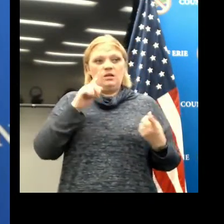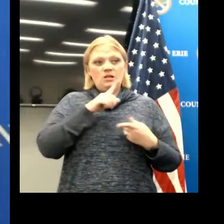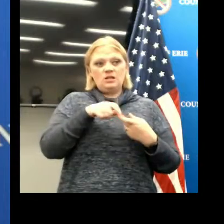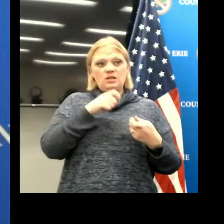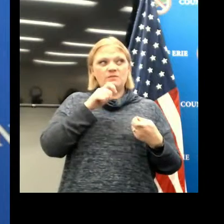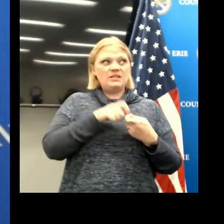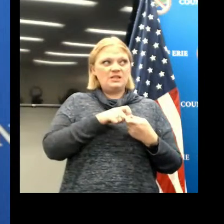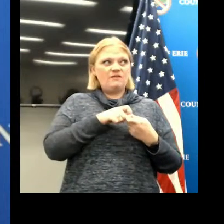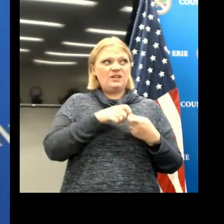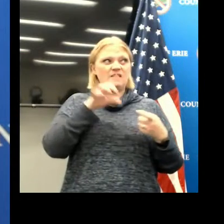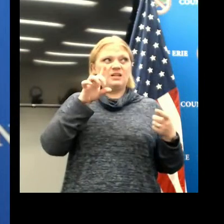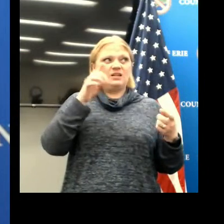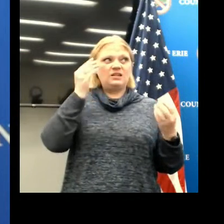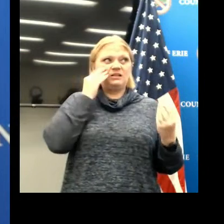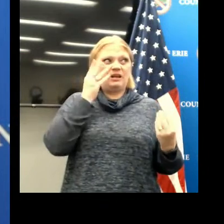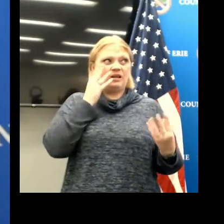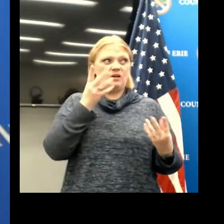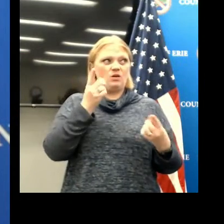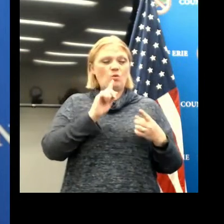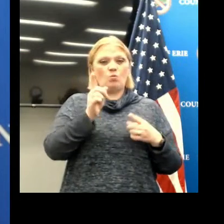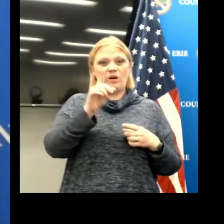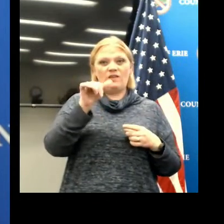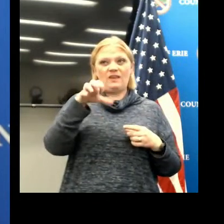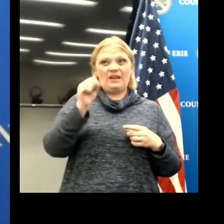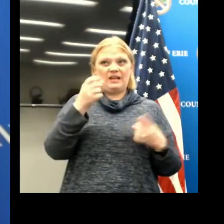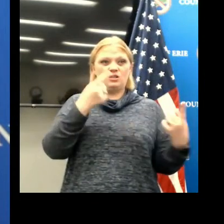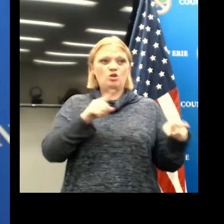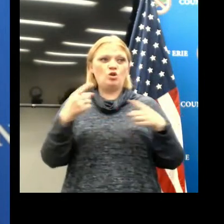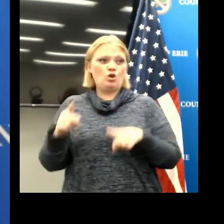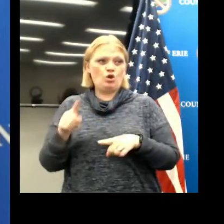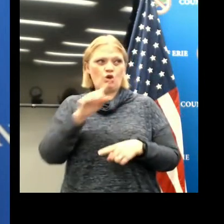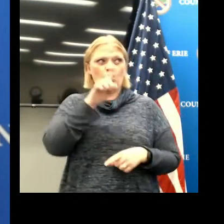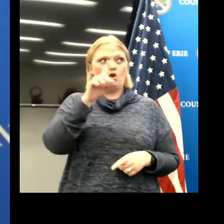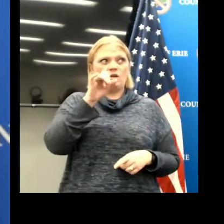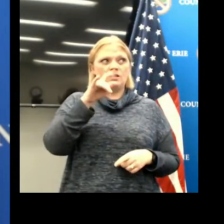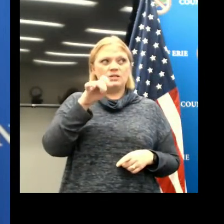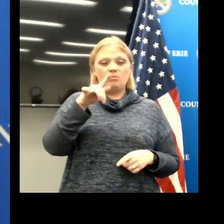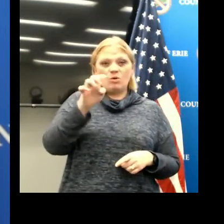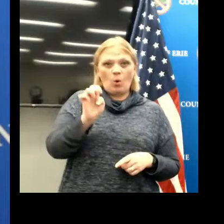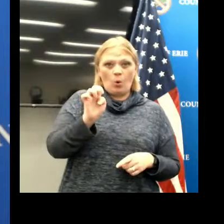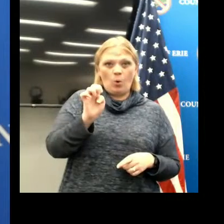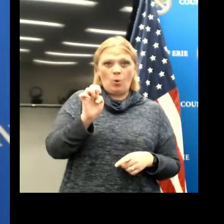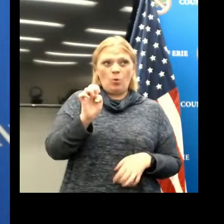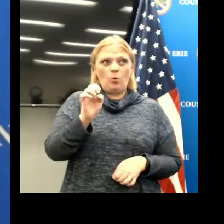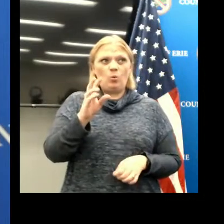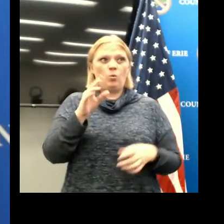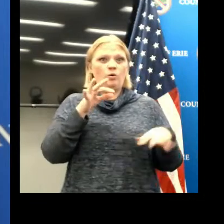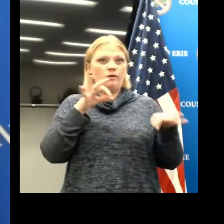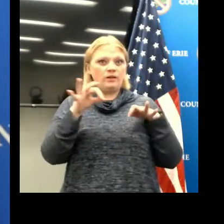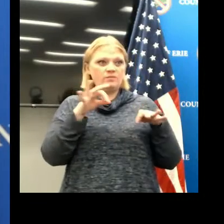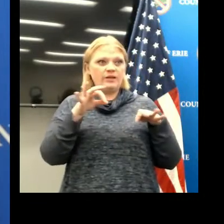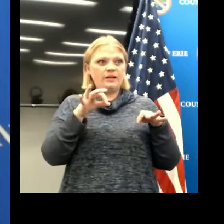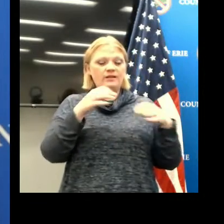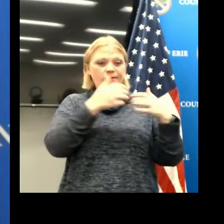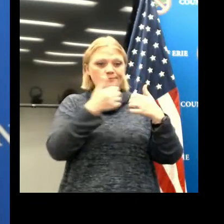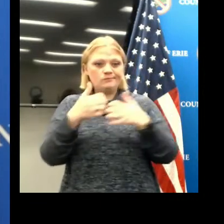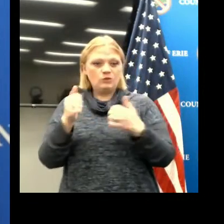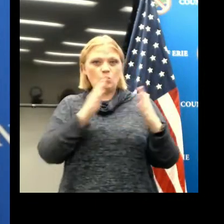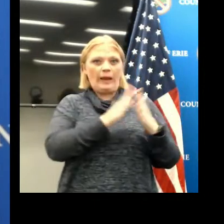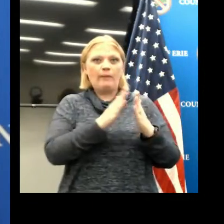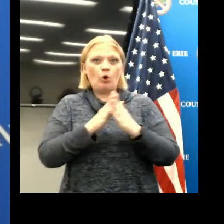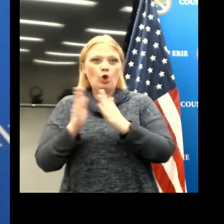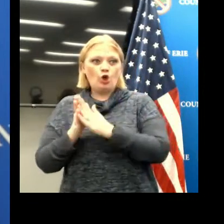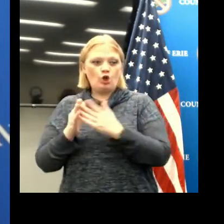specific data with where these cases are occurring. Zip code data, of course, even breaking it down to neighborhood data. So let's say you have a zip